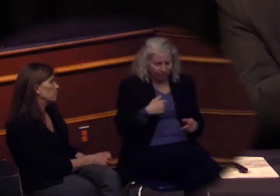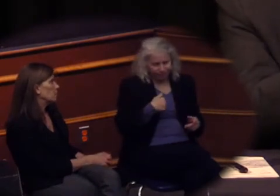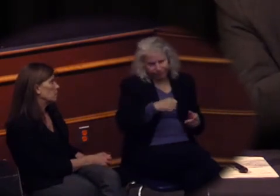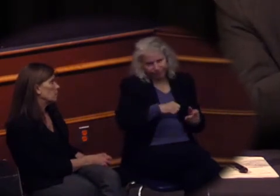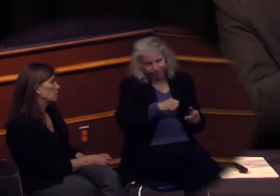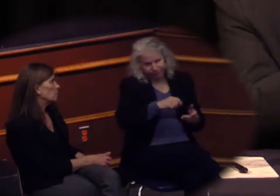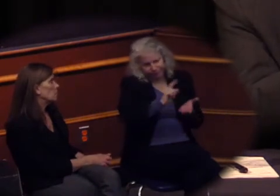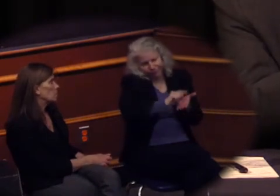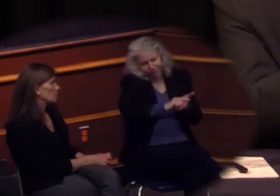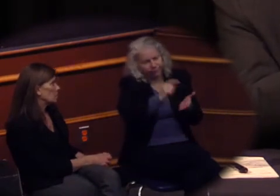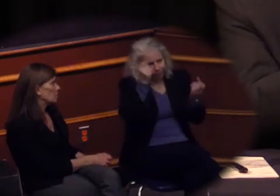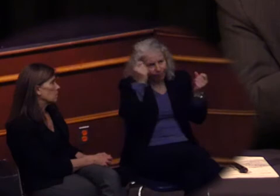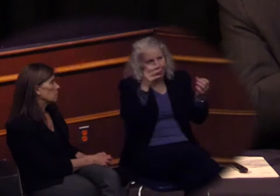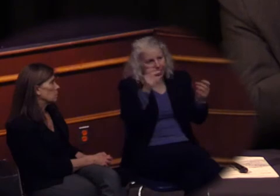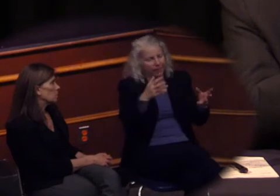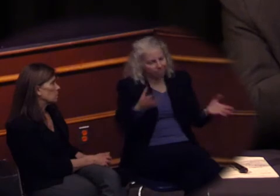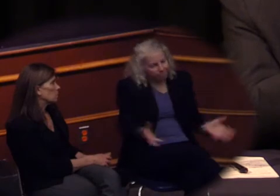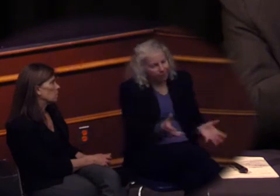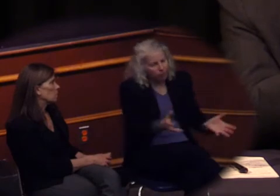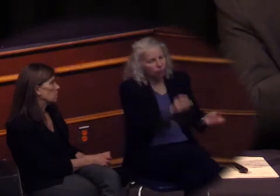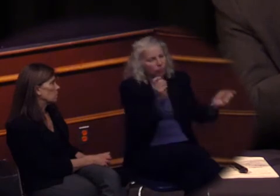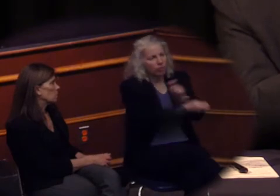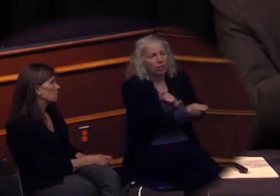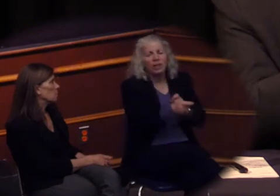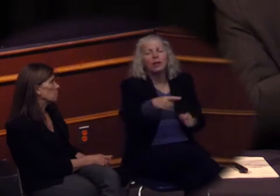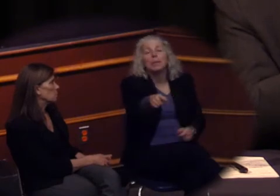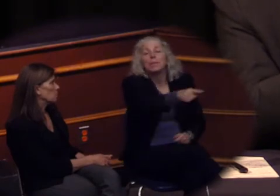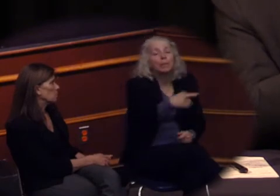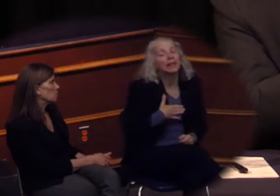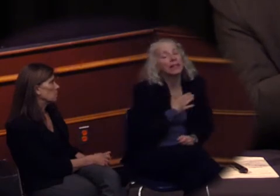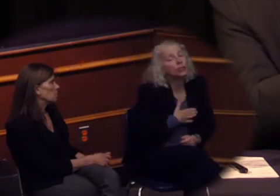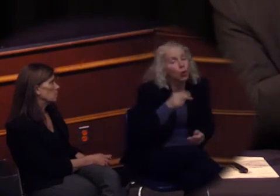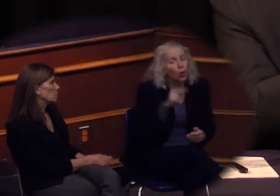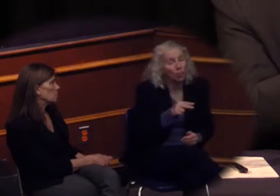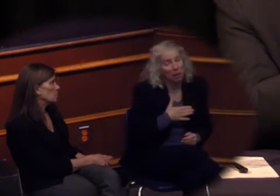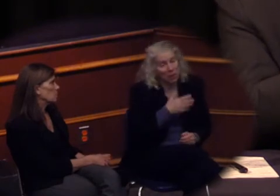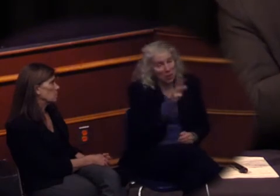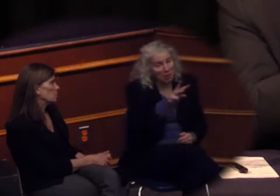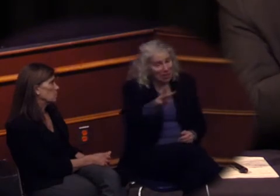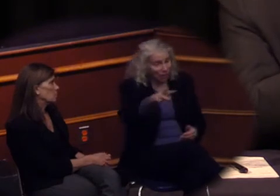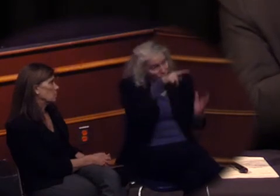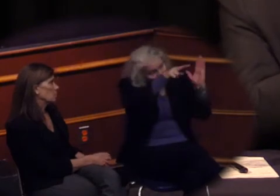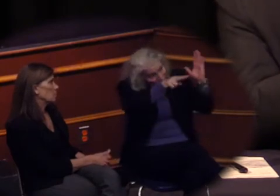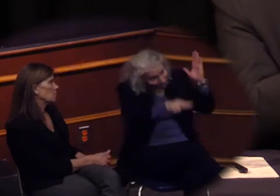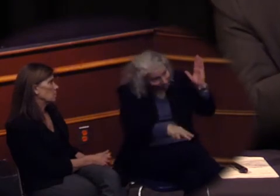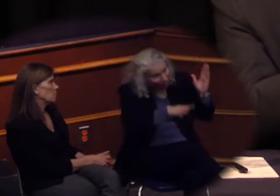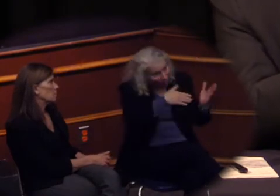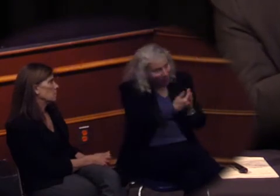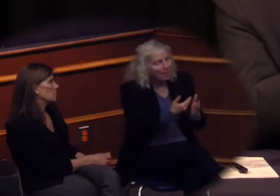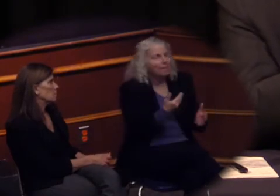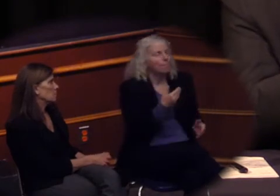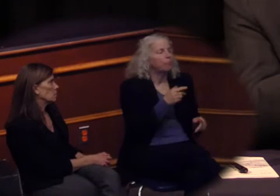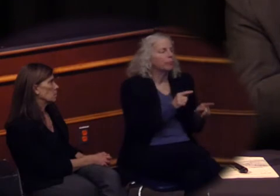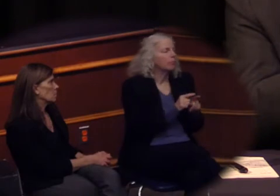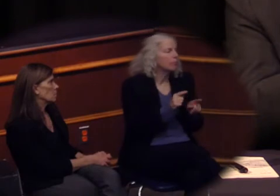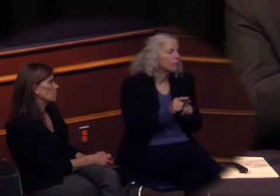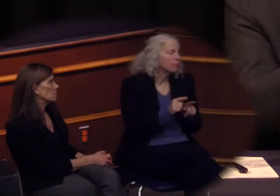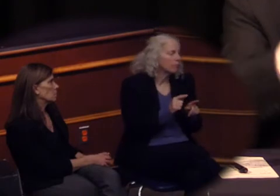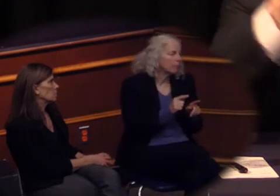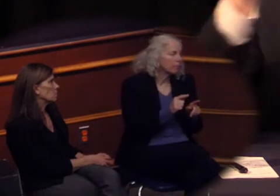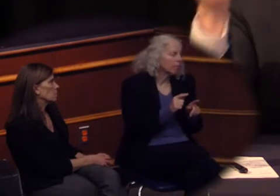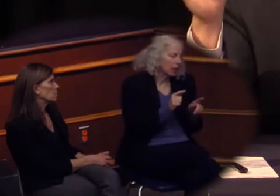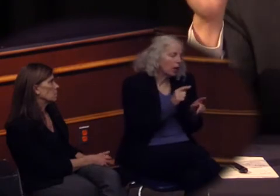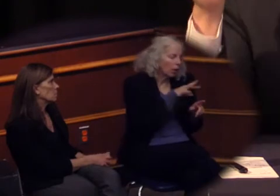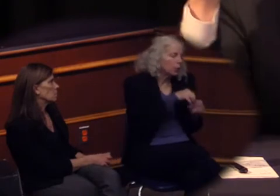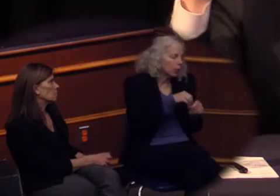reforms for our criminal justice system. I encourage you all to go to my website where you can read every single one of them. But they include